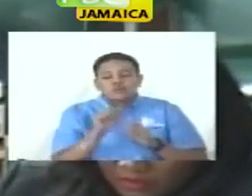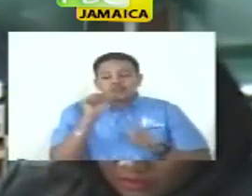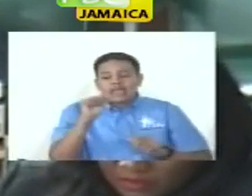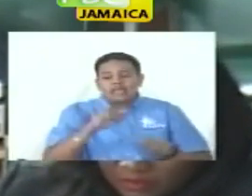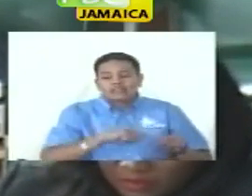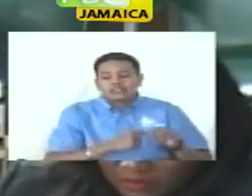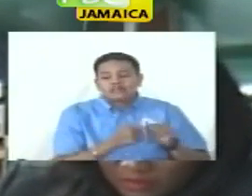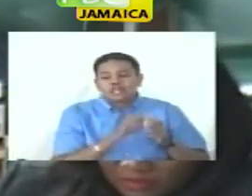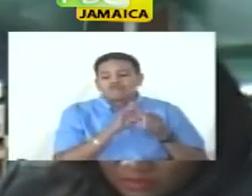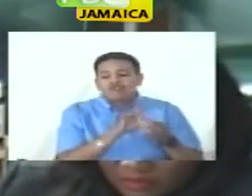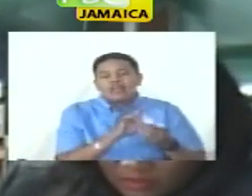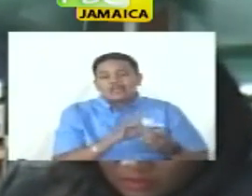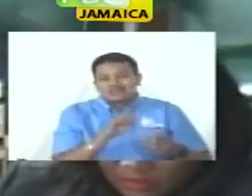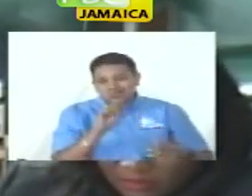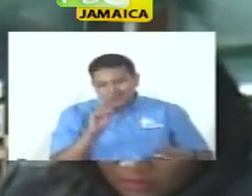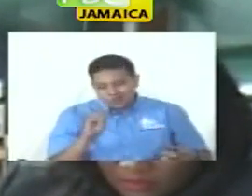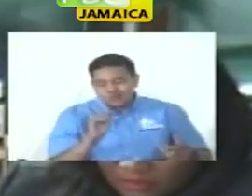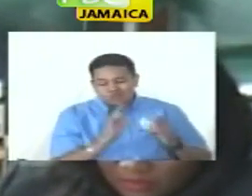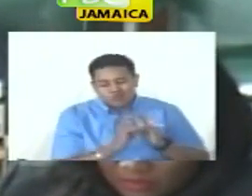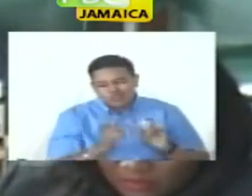to.